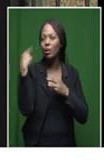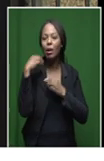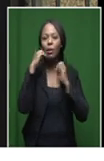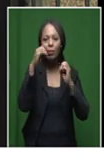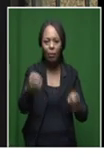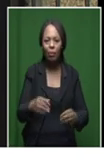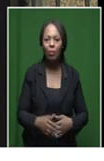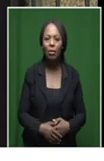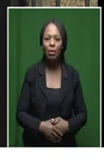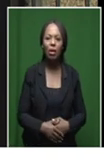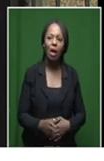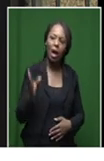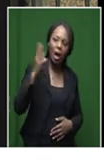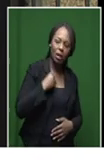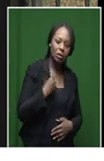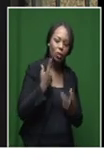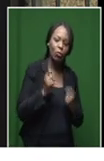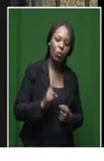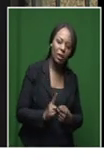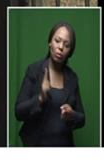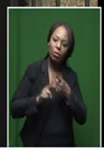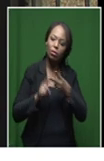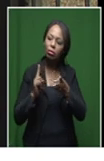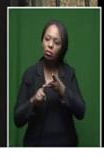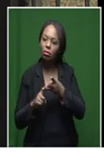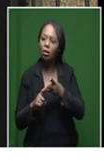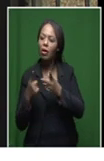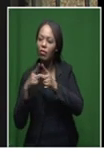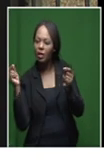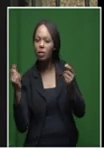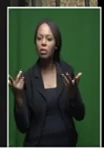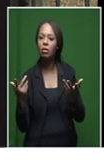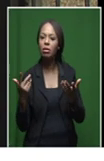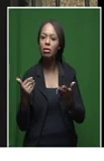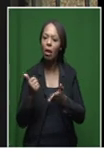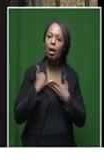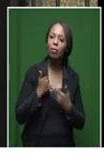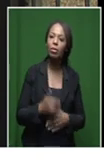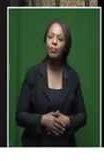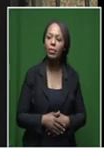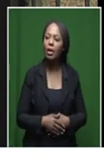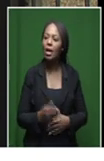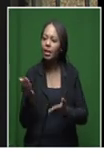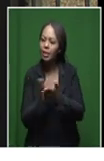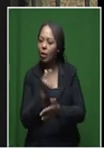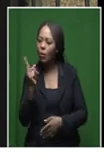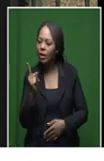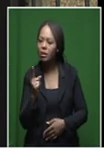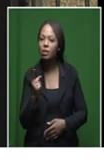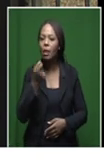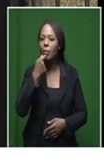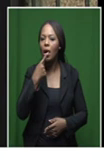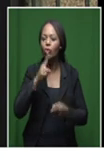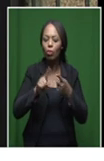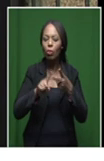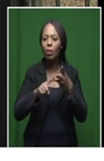are you coming to do? I'm doing this and this. Finish. What are you coming to take? This and this and this.